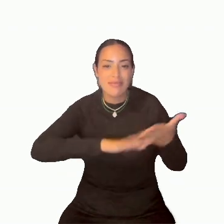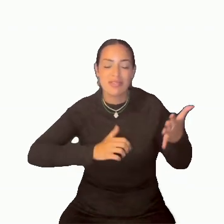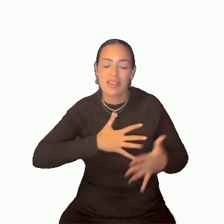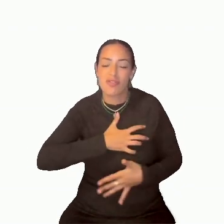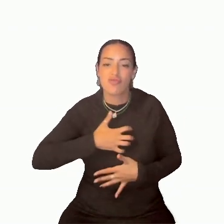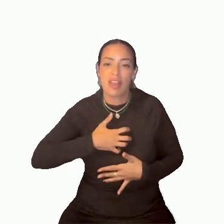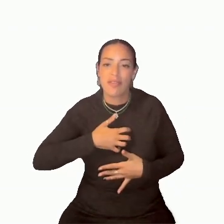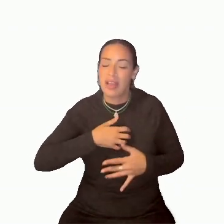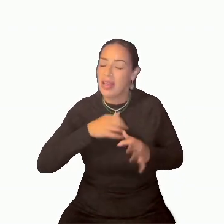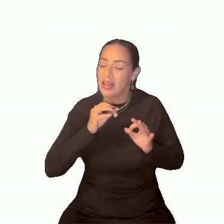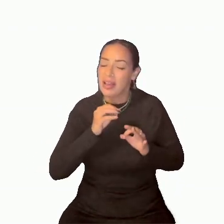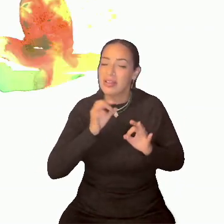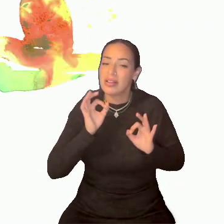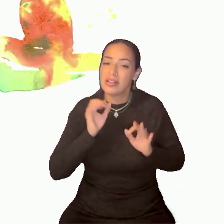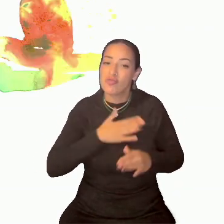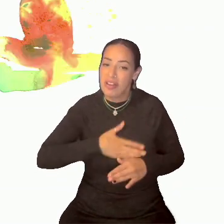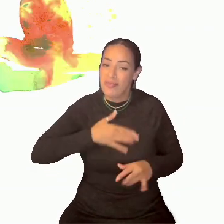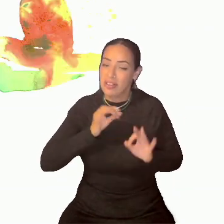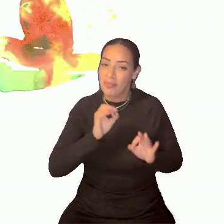their loss.